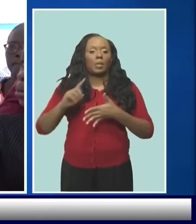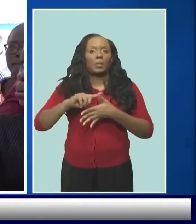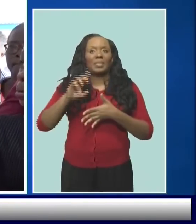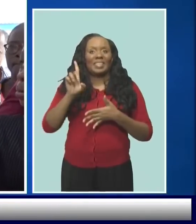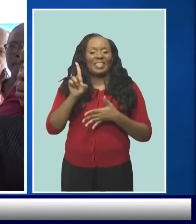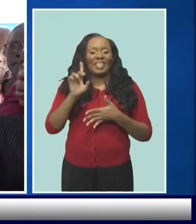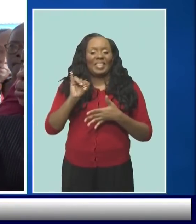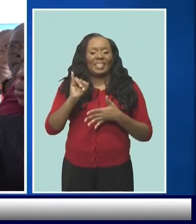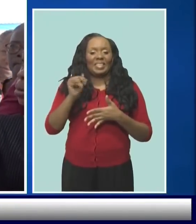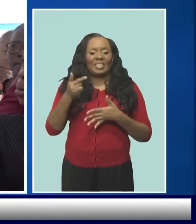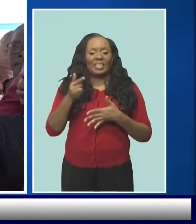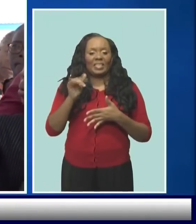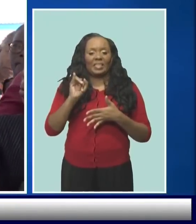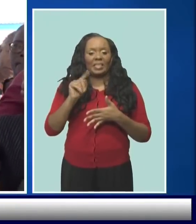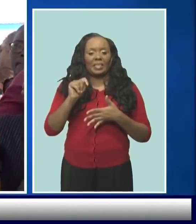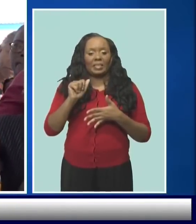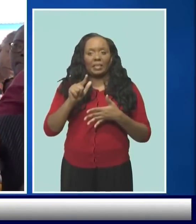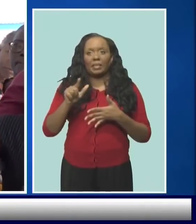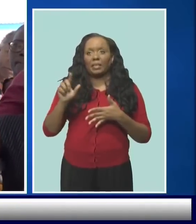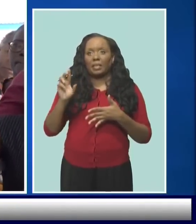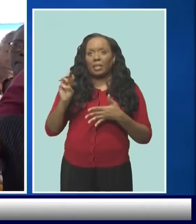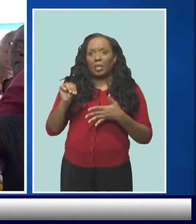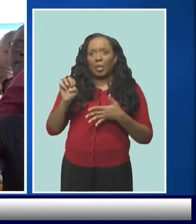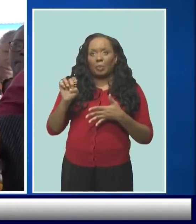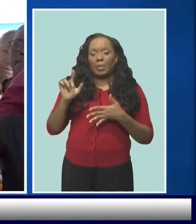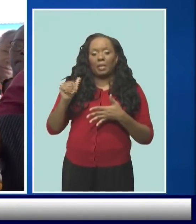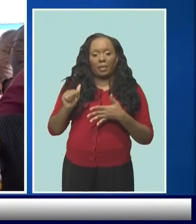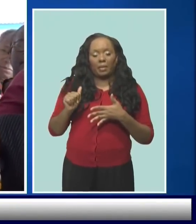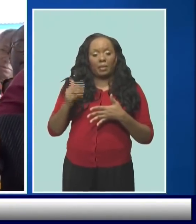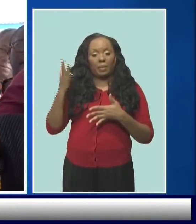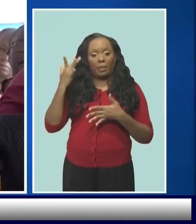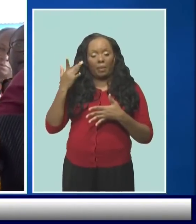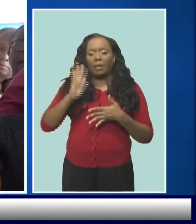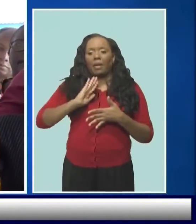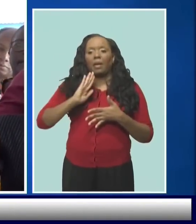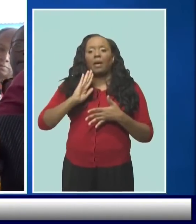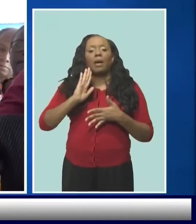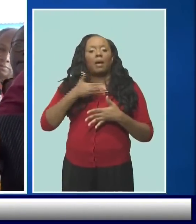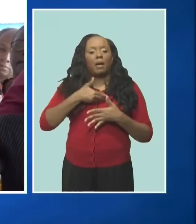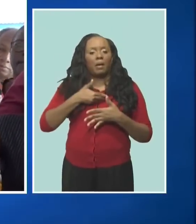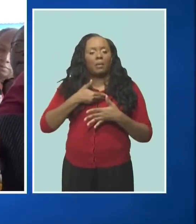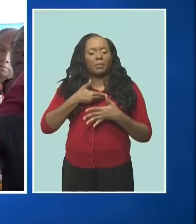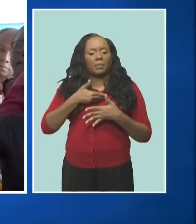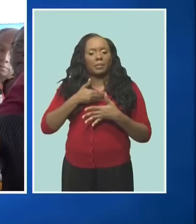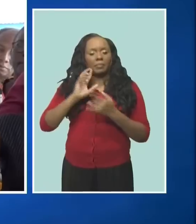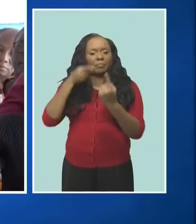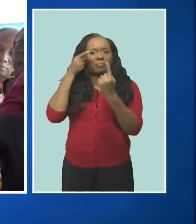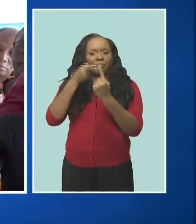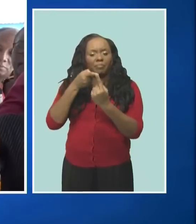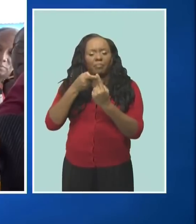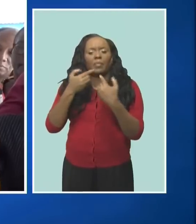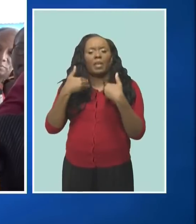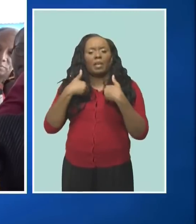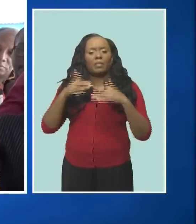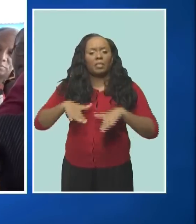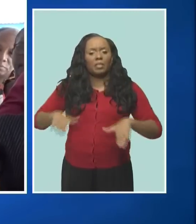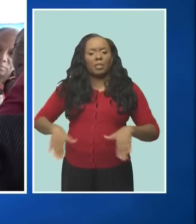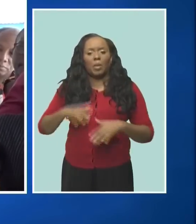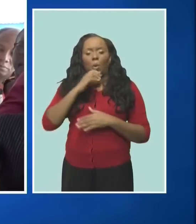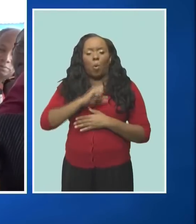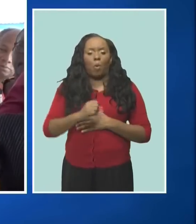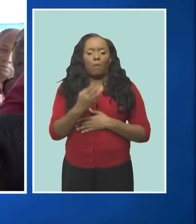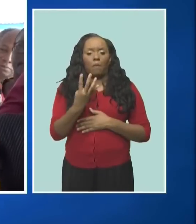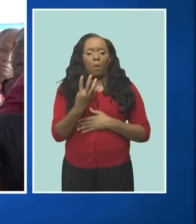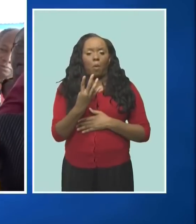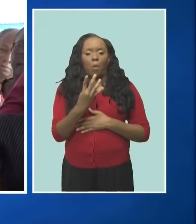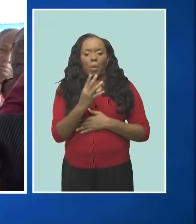where we, even at the young age, because our target population is 4 to 15, a lot of those youngsters are involved